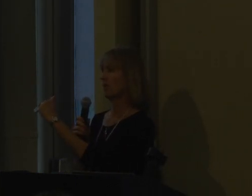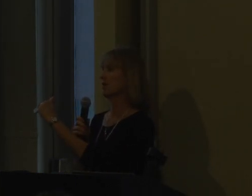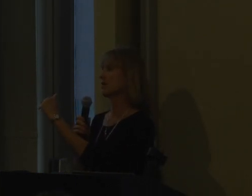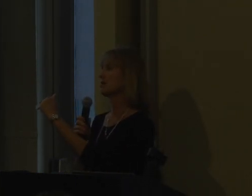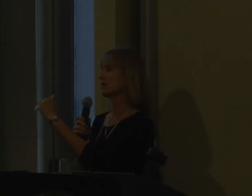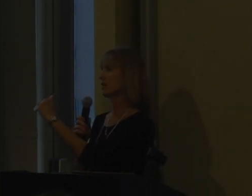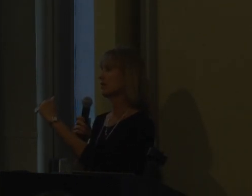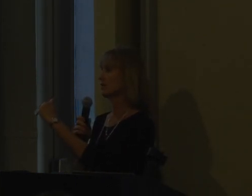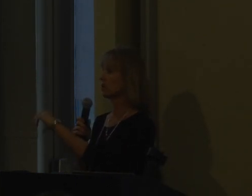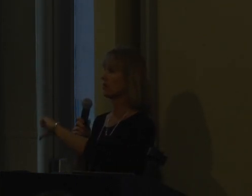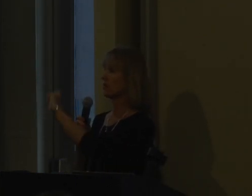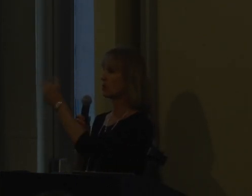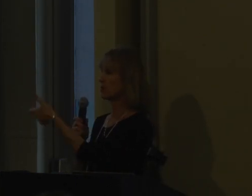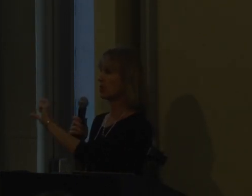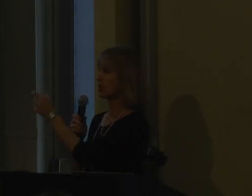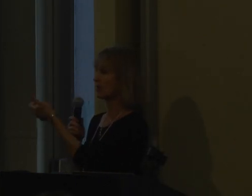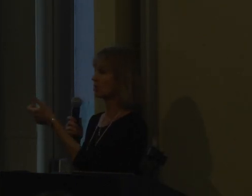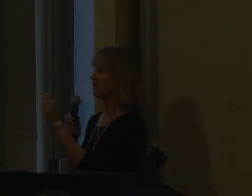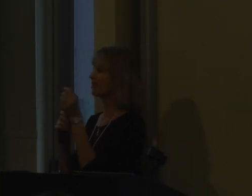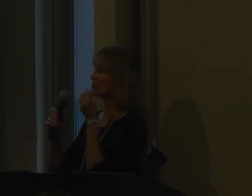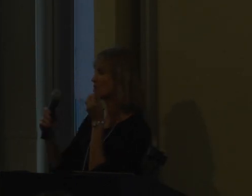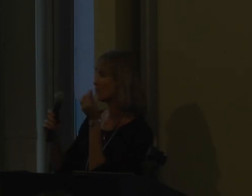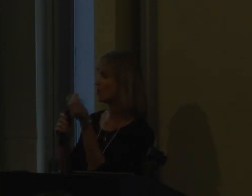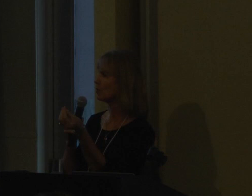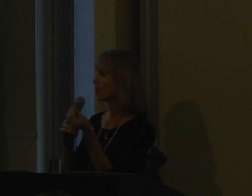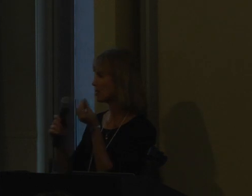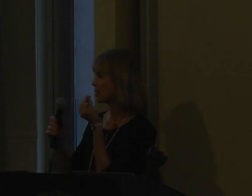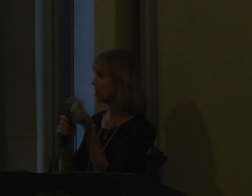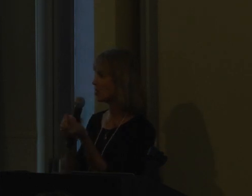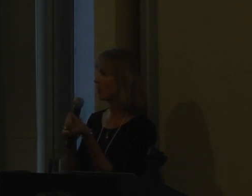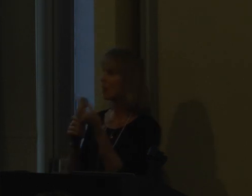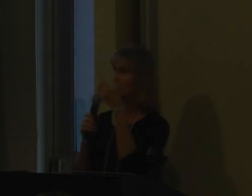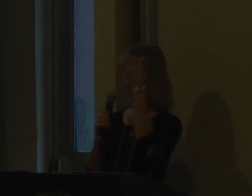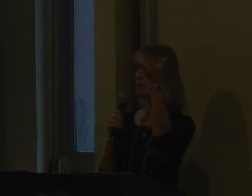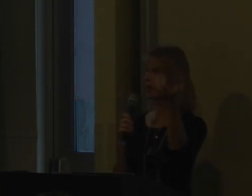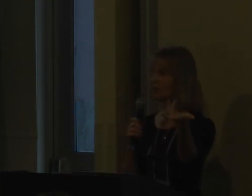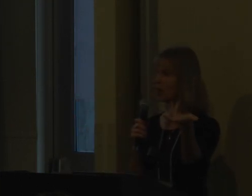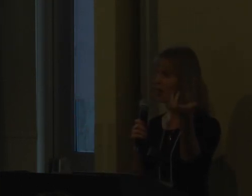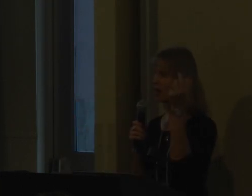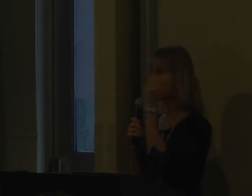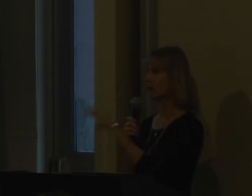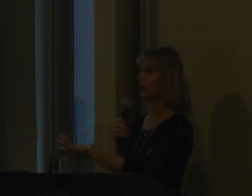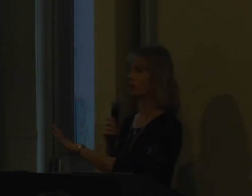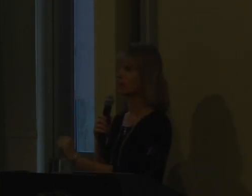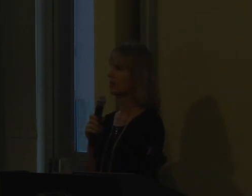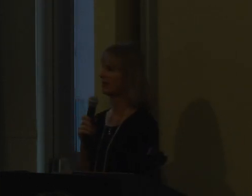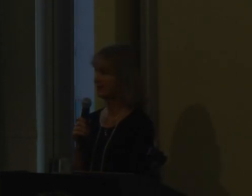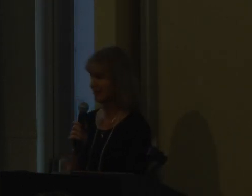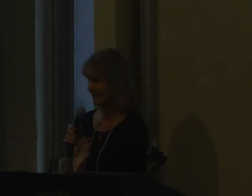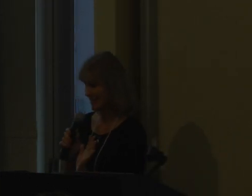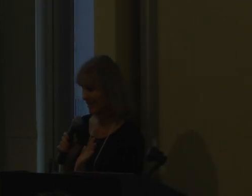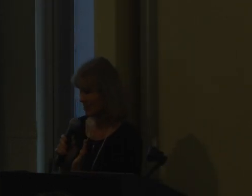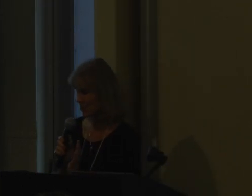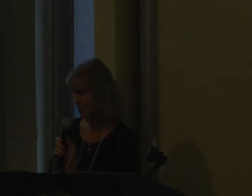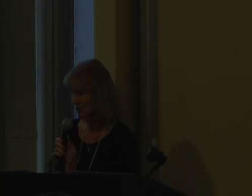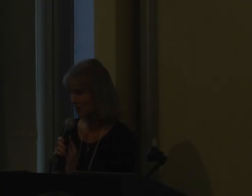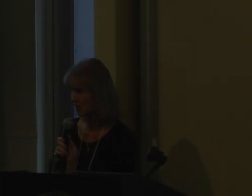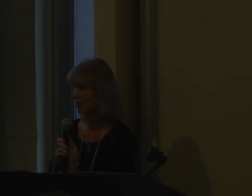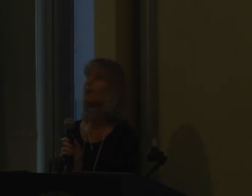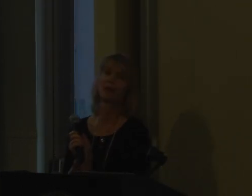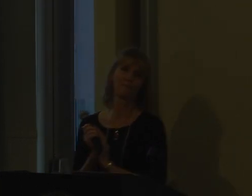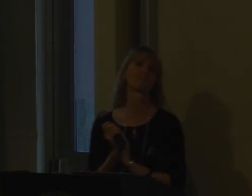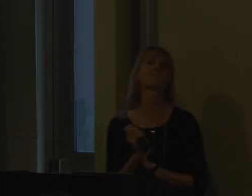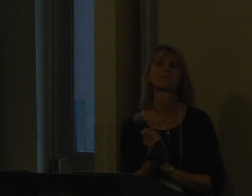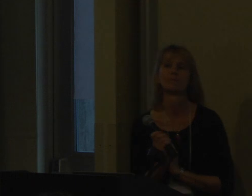effect that's indicative of sort of the strategic thing. So I think there's sort of two processes going on. One is kind of automatic and one is not. Does that answer your